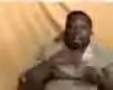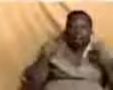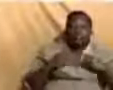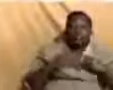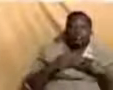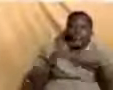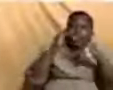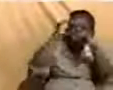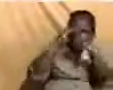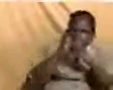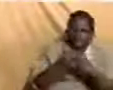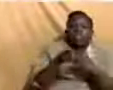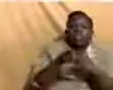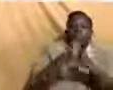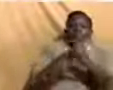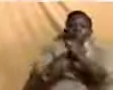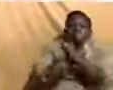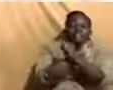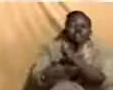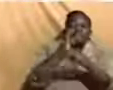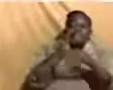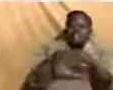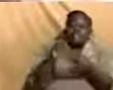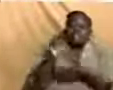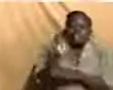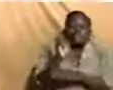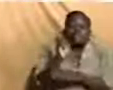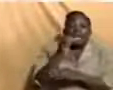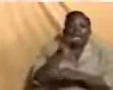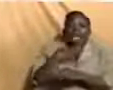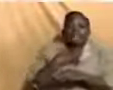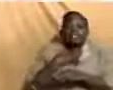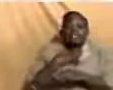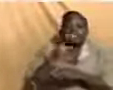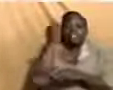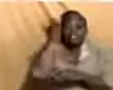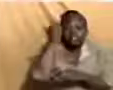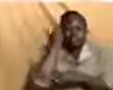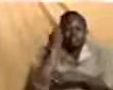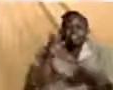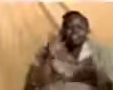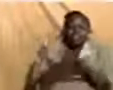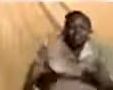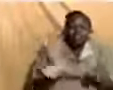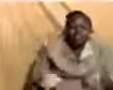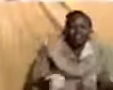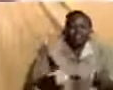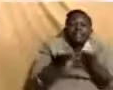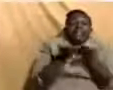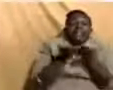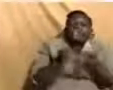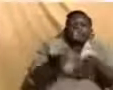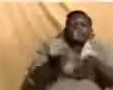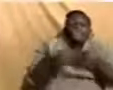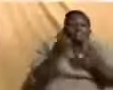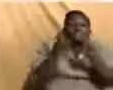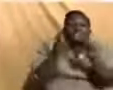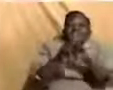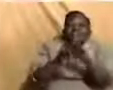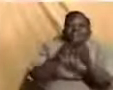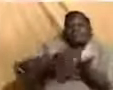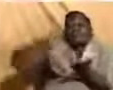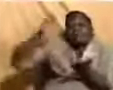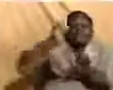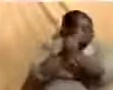his immunity. The president is asking us, asking you as a court, basically to enhance it and give him absolute immunity.